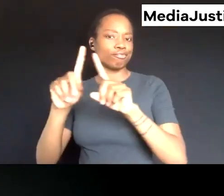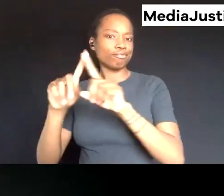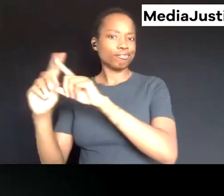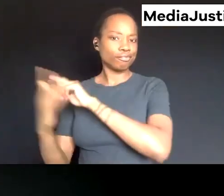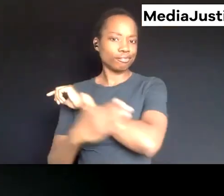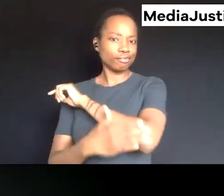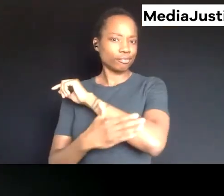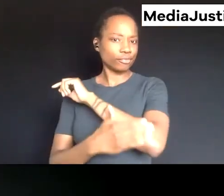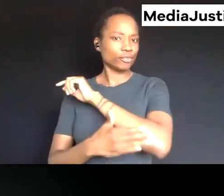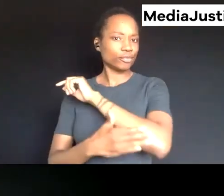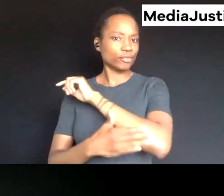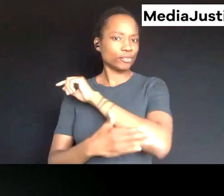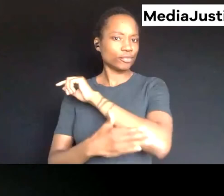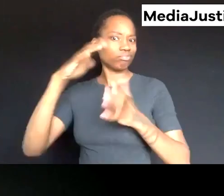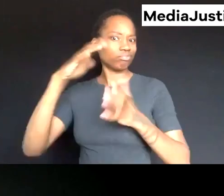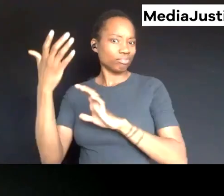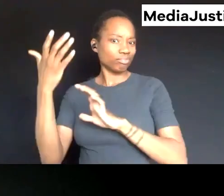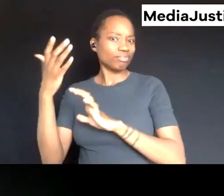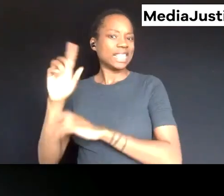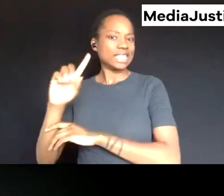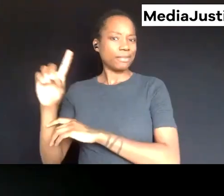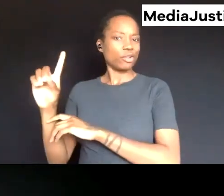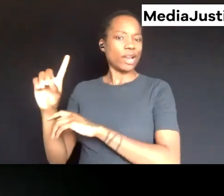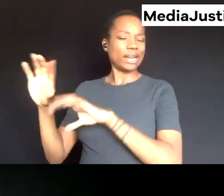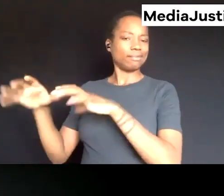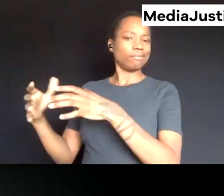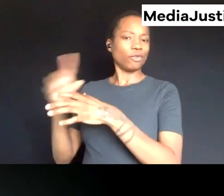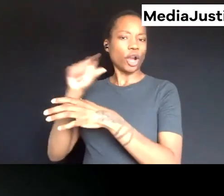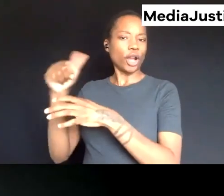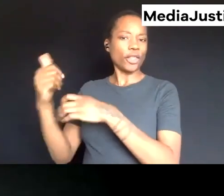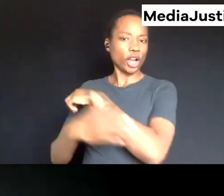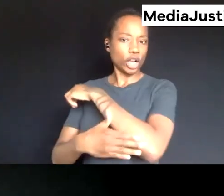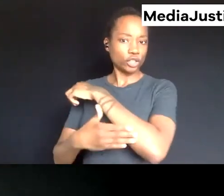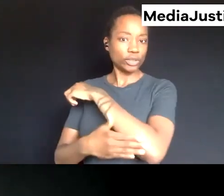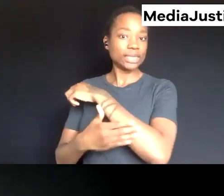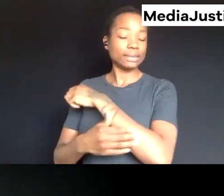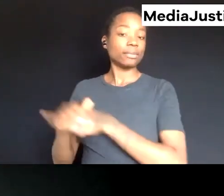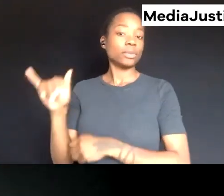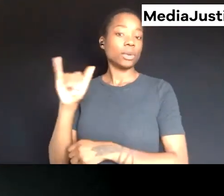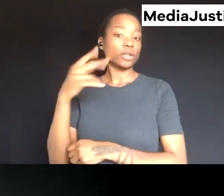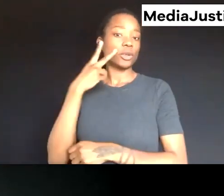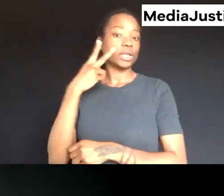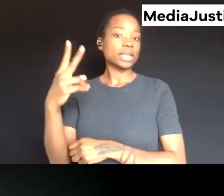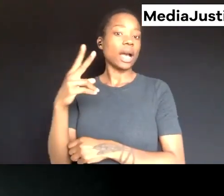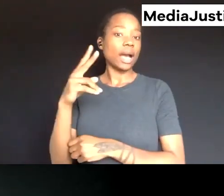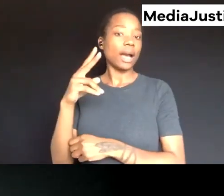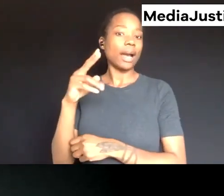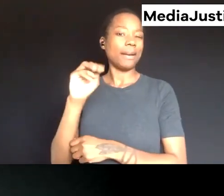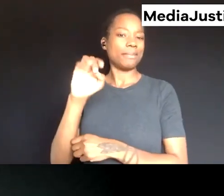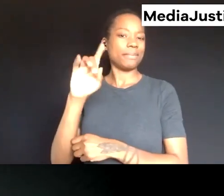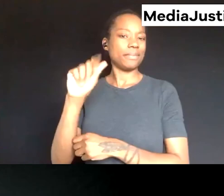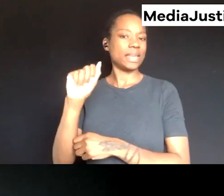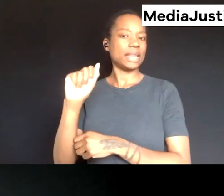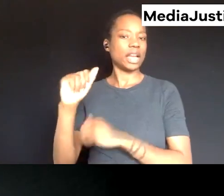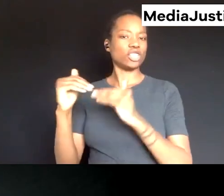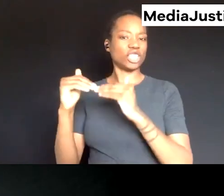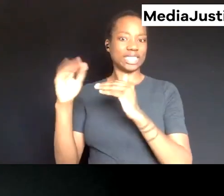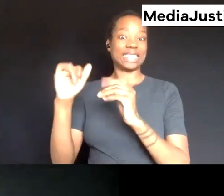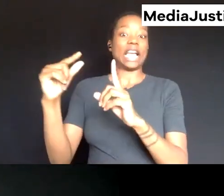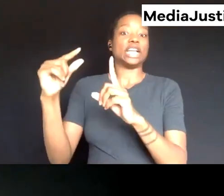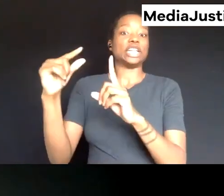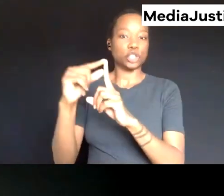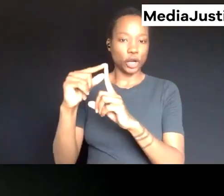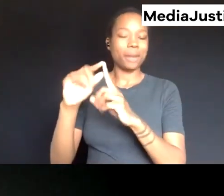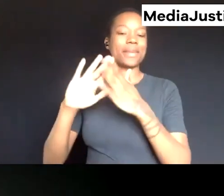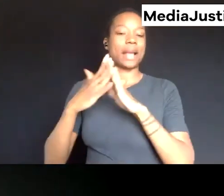places. And they also saw that media justice as a term could bring them closer in proximity to other social justice movements here in the